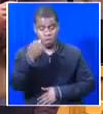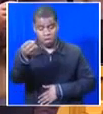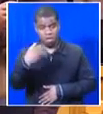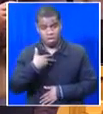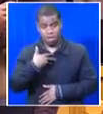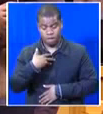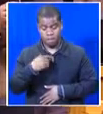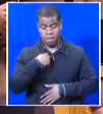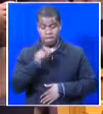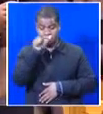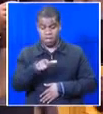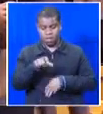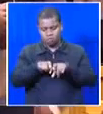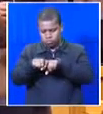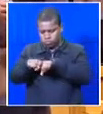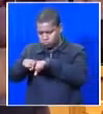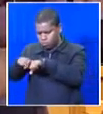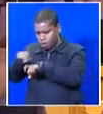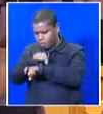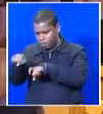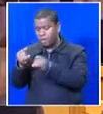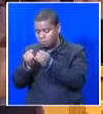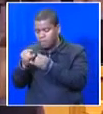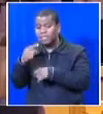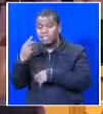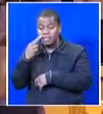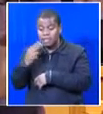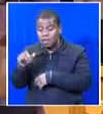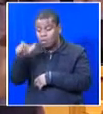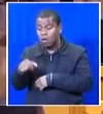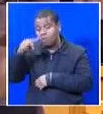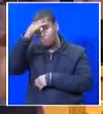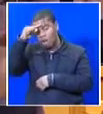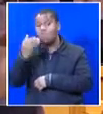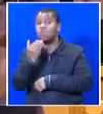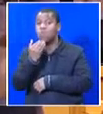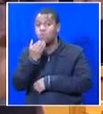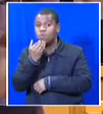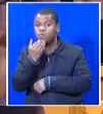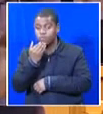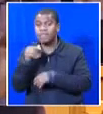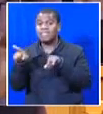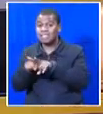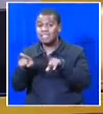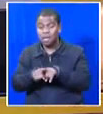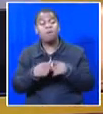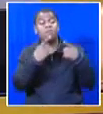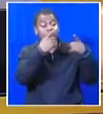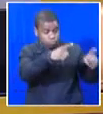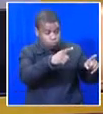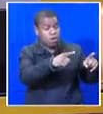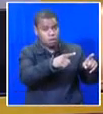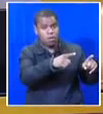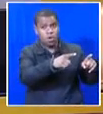and test who's drunk in this corner and go there and test again or as